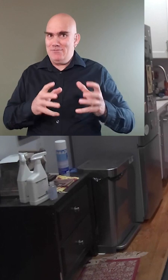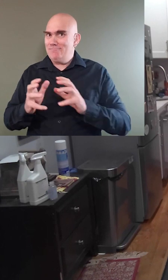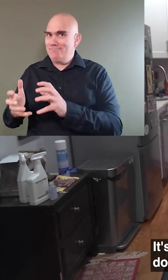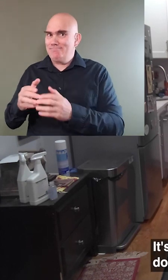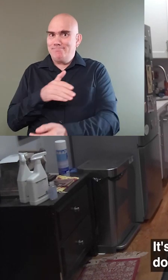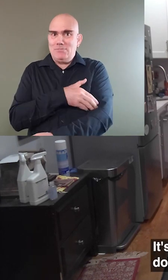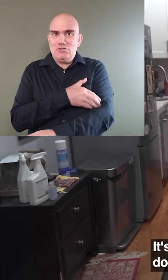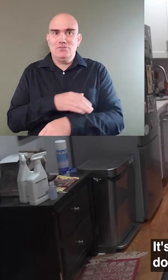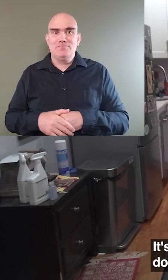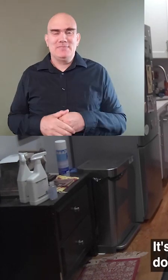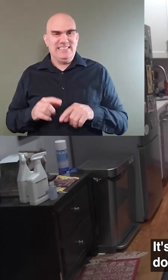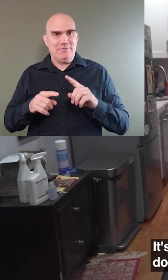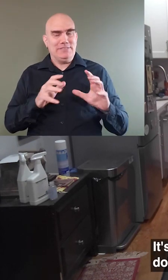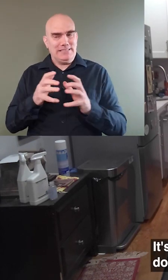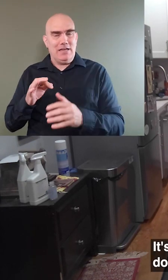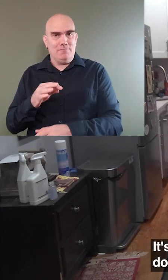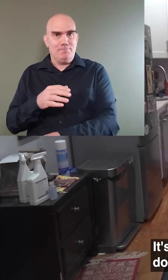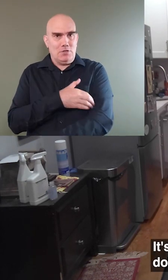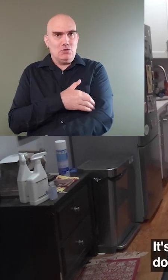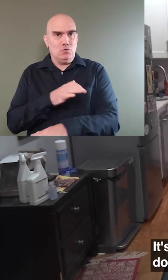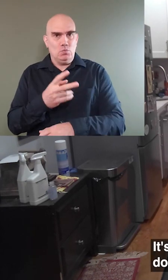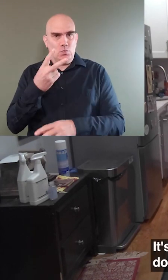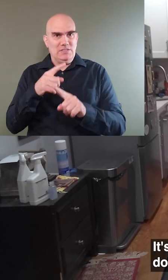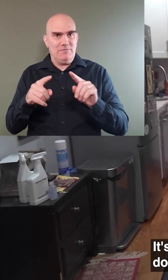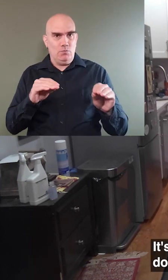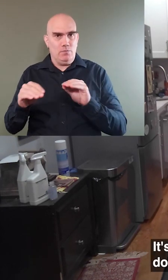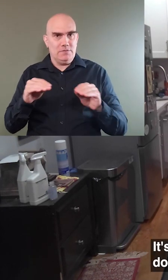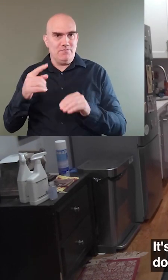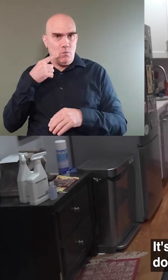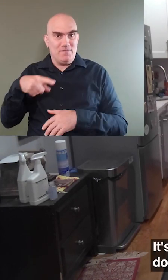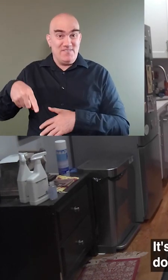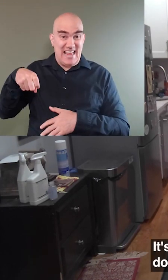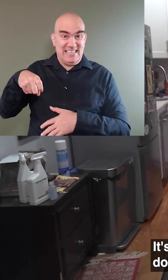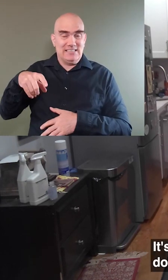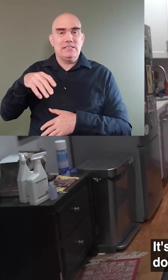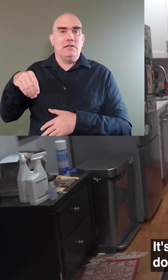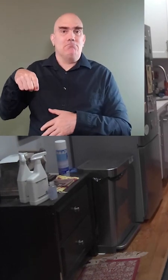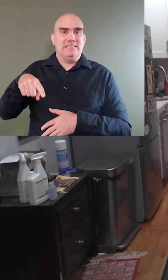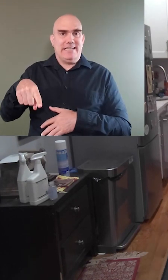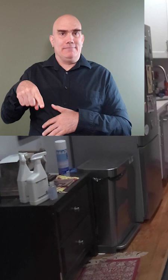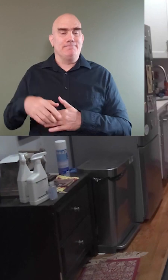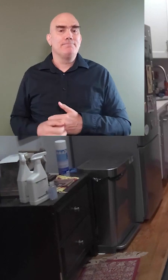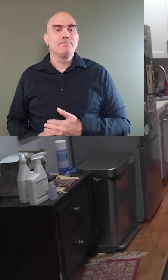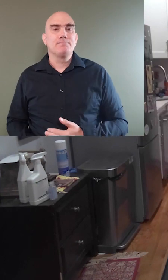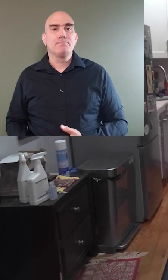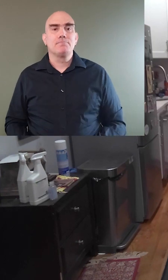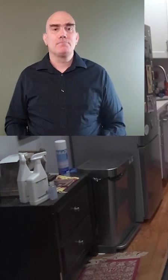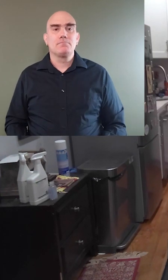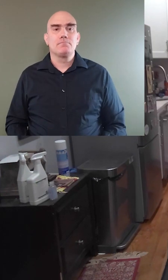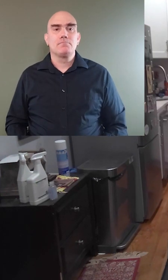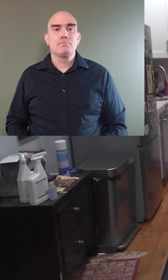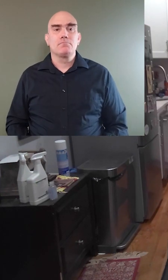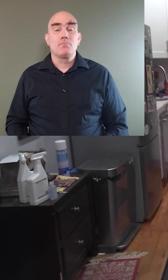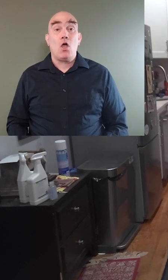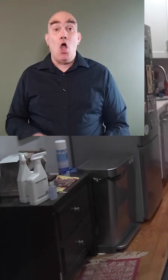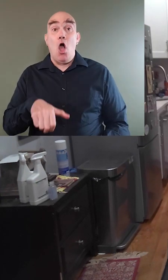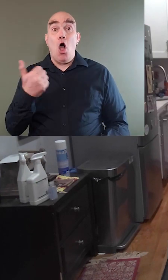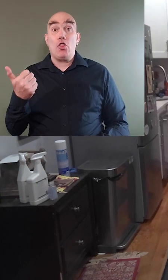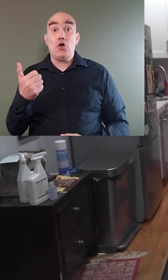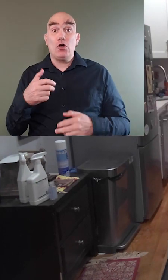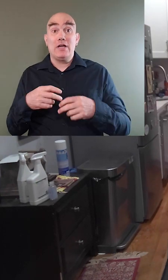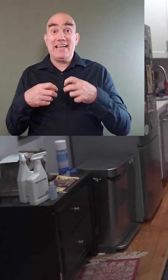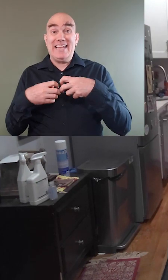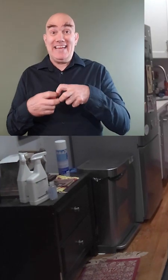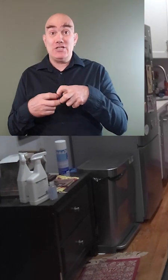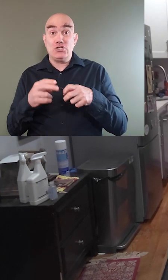again. It's a different set of muscles doing those two movements. The other